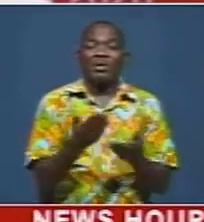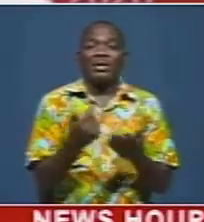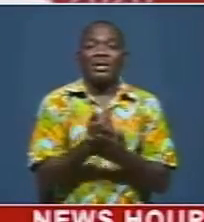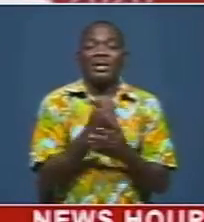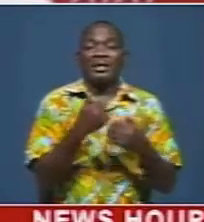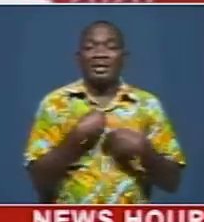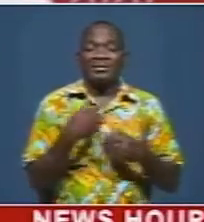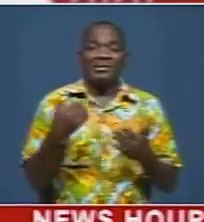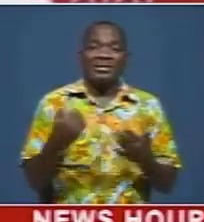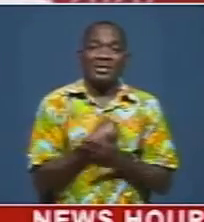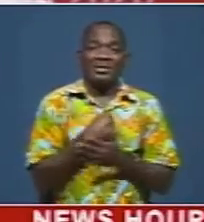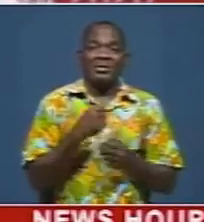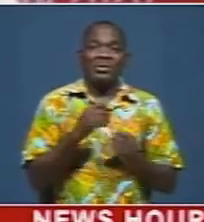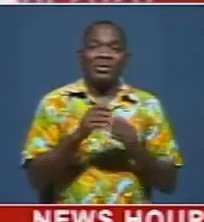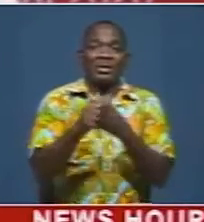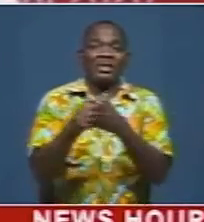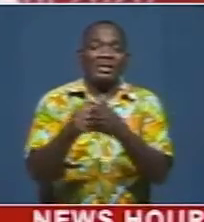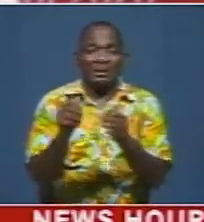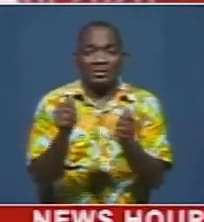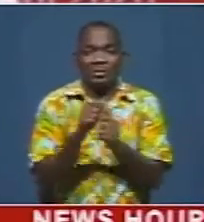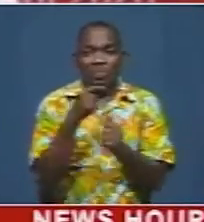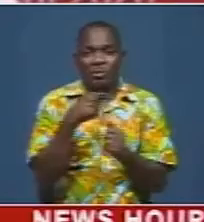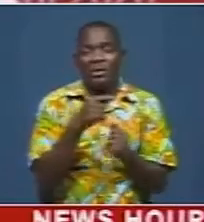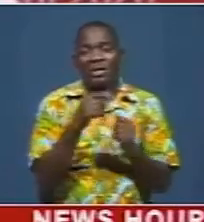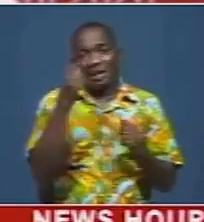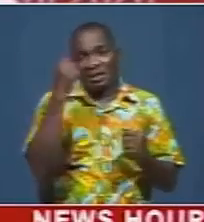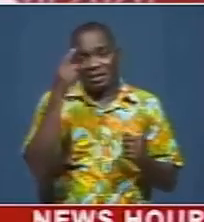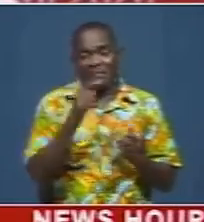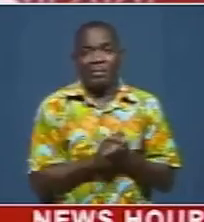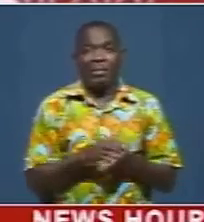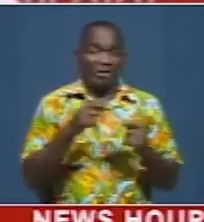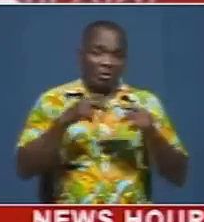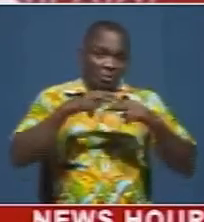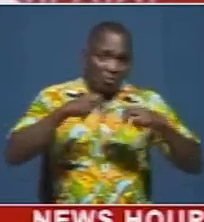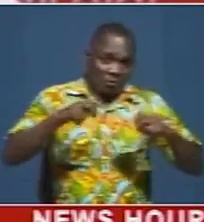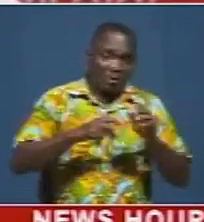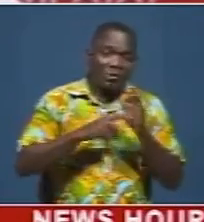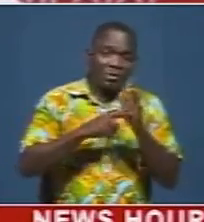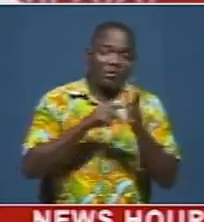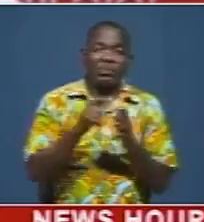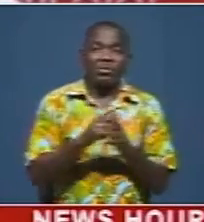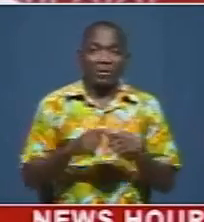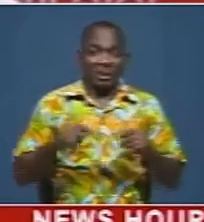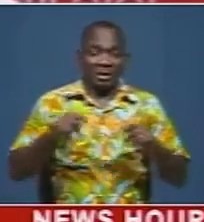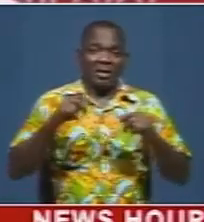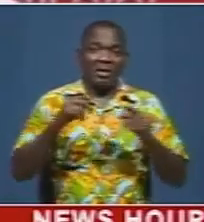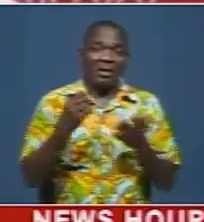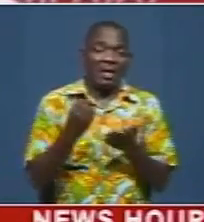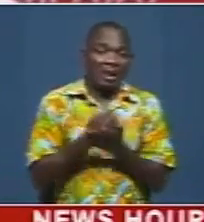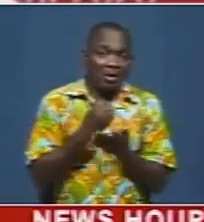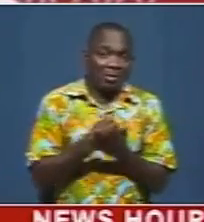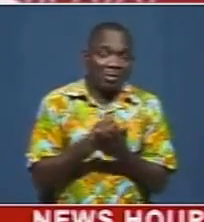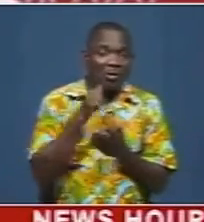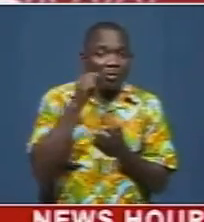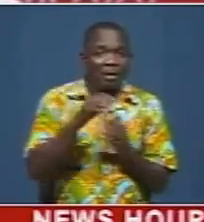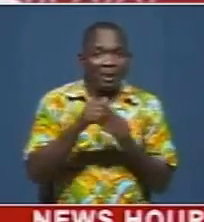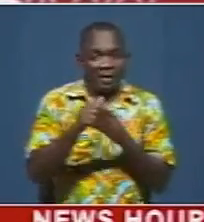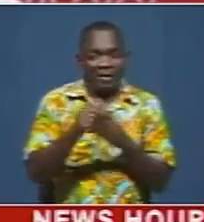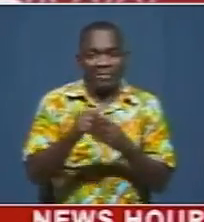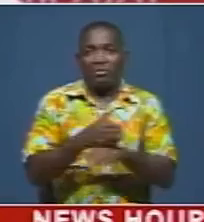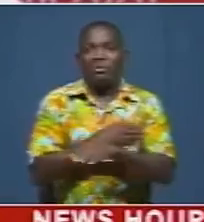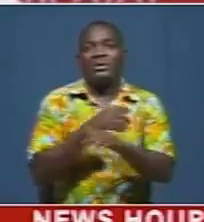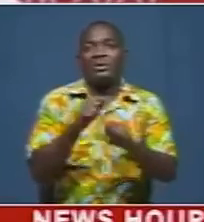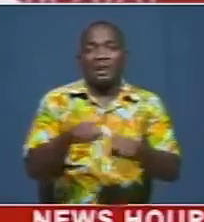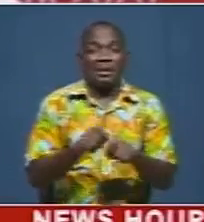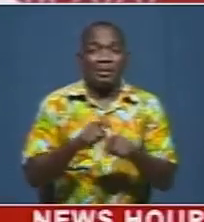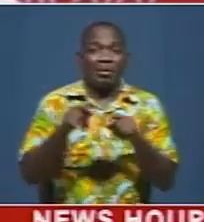and understanding. Indeed, research has proven that economic growth is driven by women.